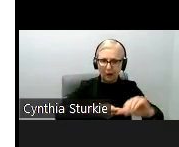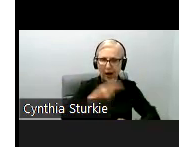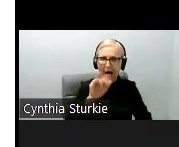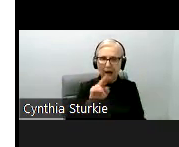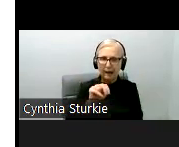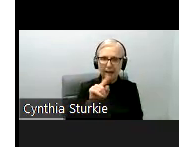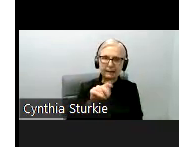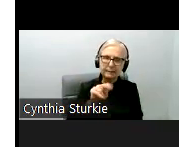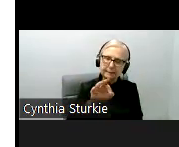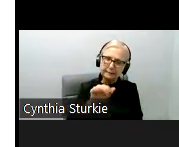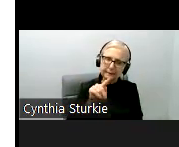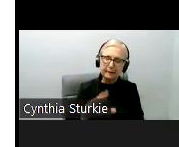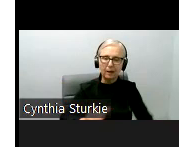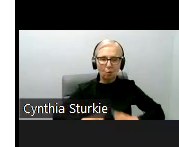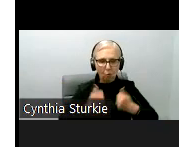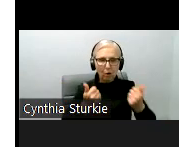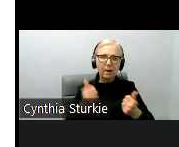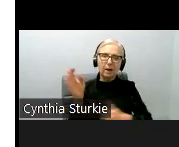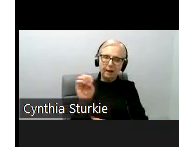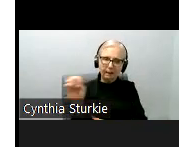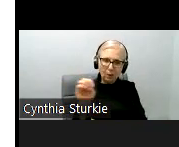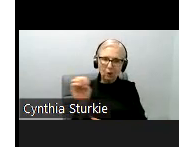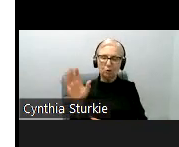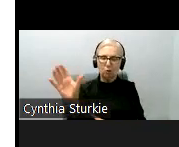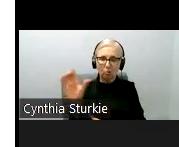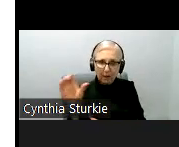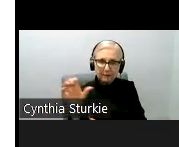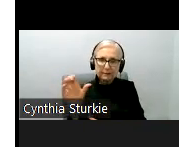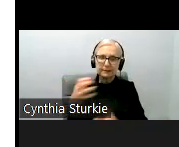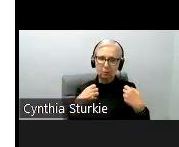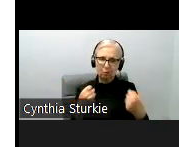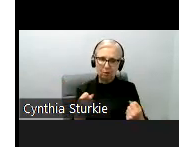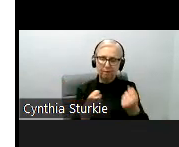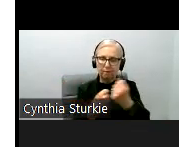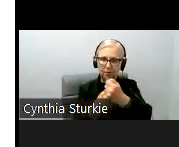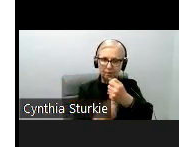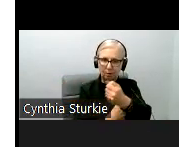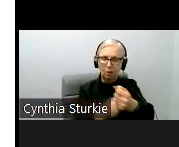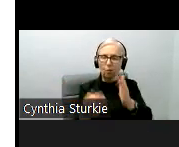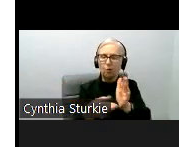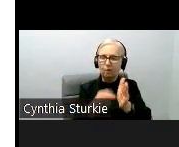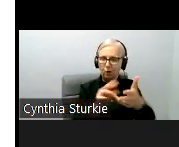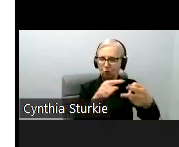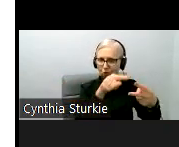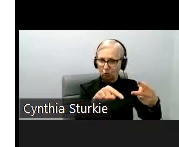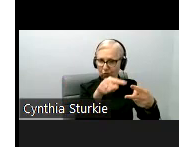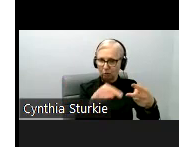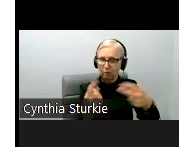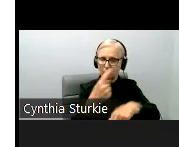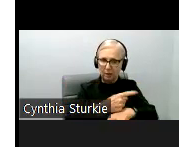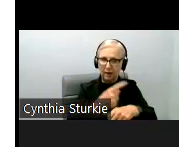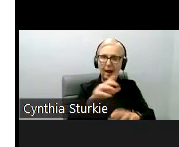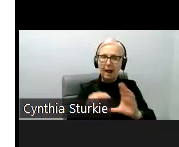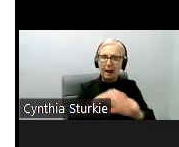outpatient, residential, emergency/crisis and recovery supports. We will be reviewing 2 of those today, outpatient and